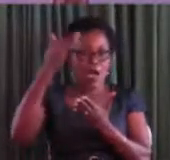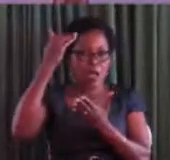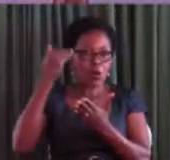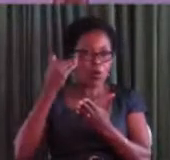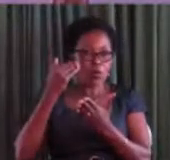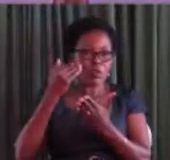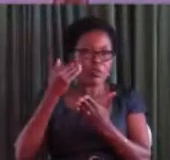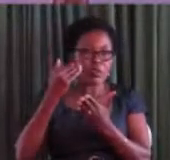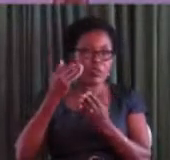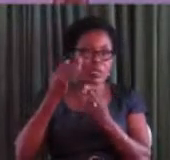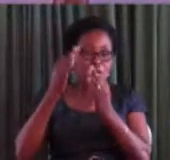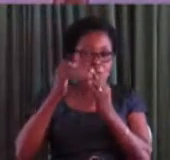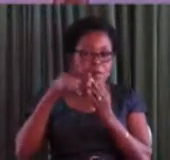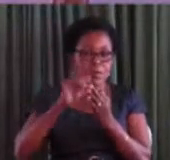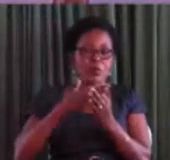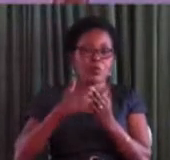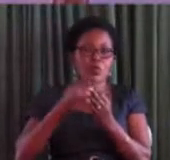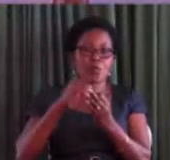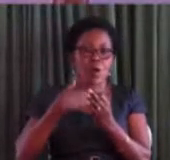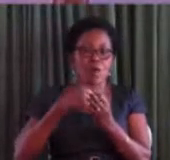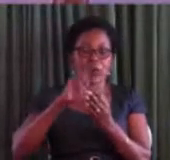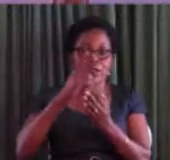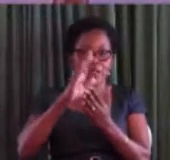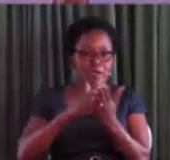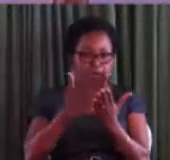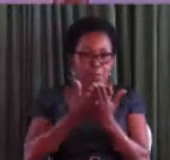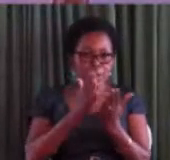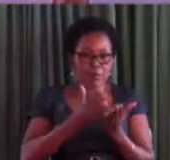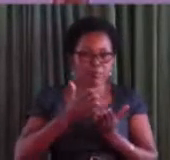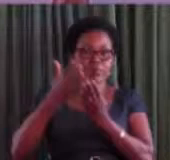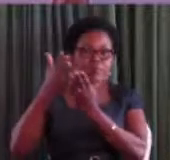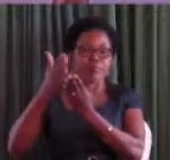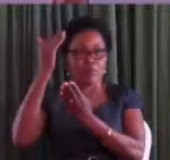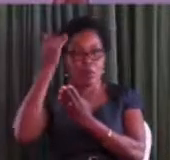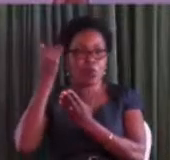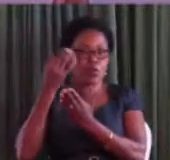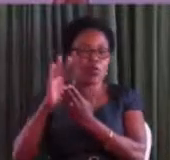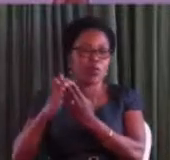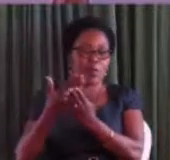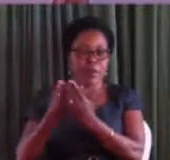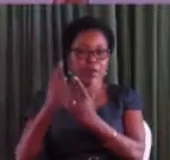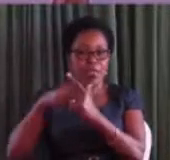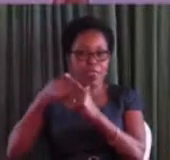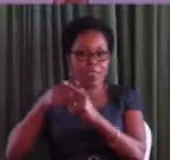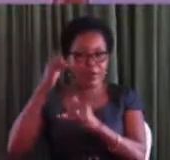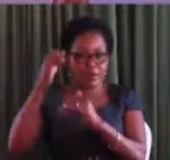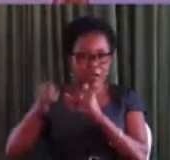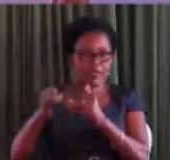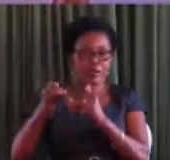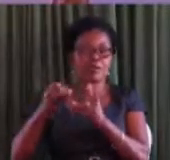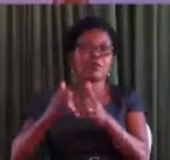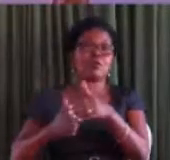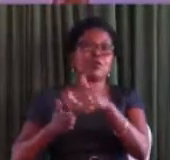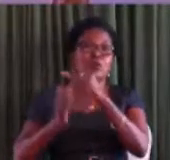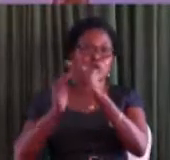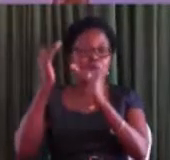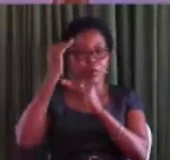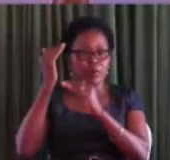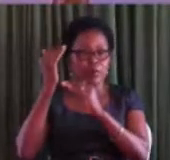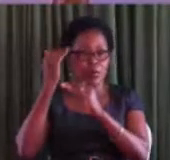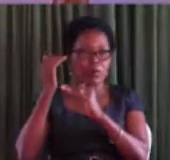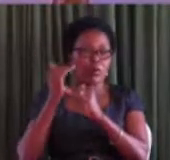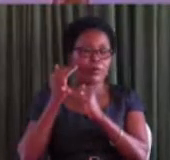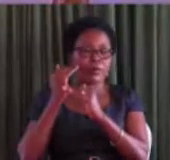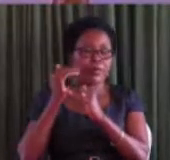were to have a second appeal, it would be to the Court of Appeal, and then to the, so those are too many levels,